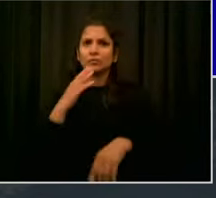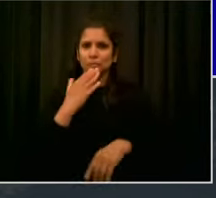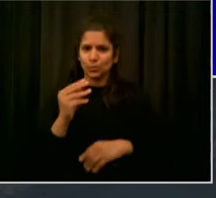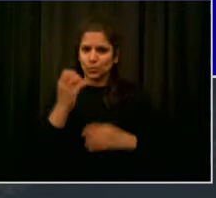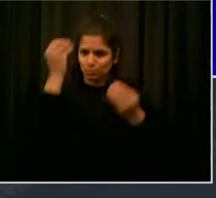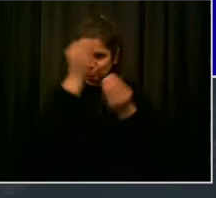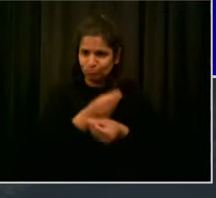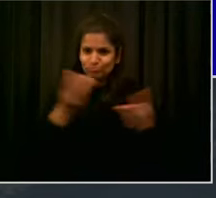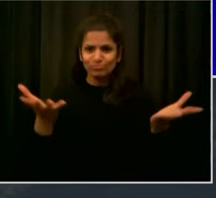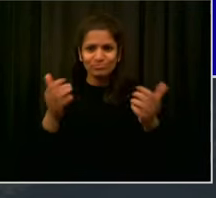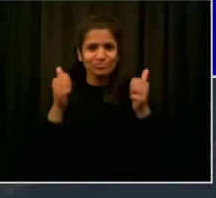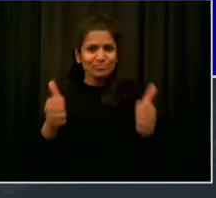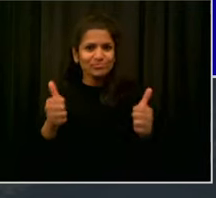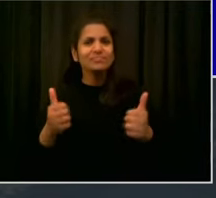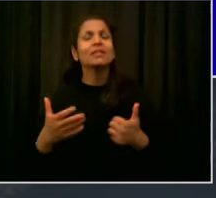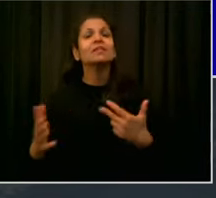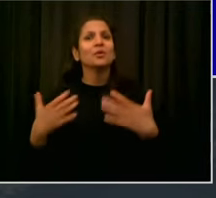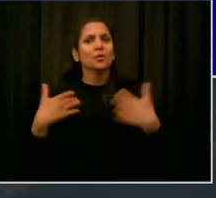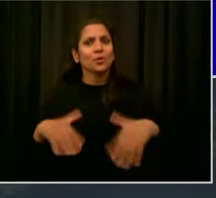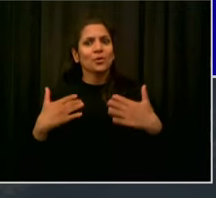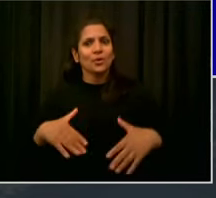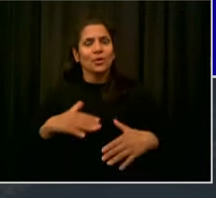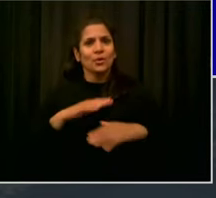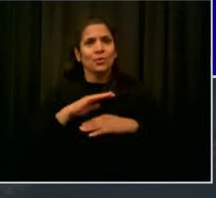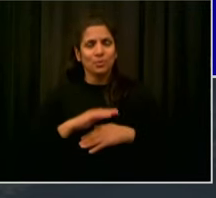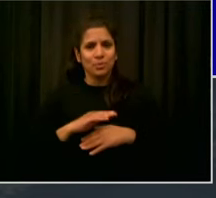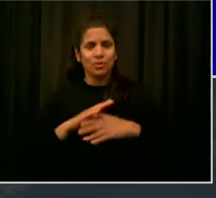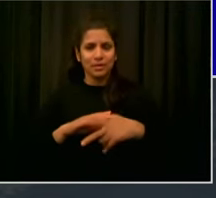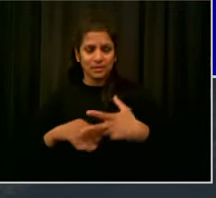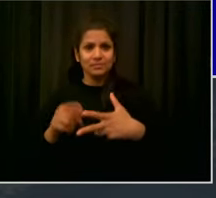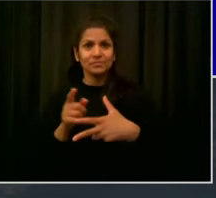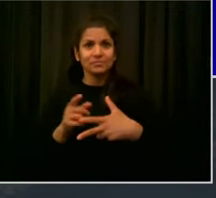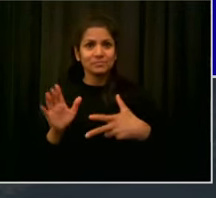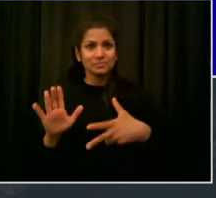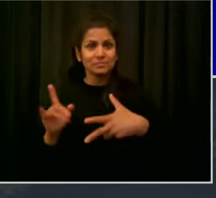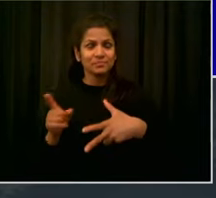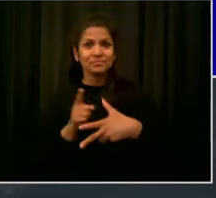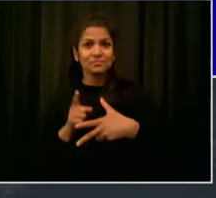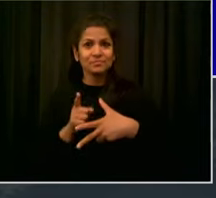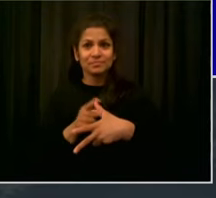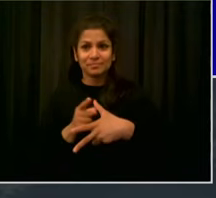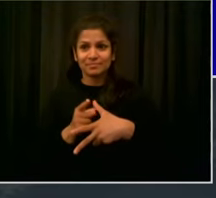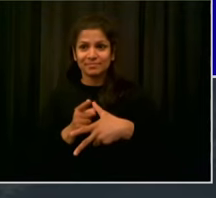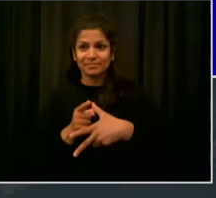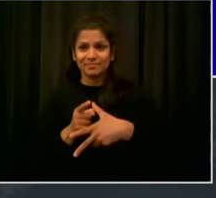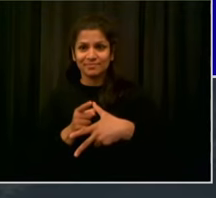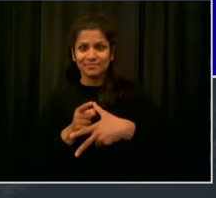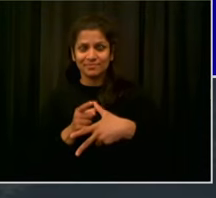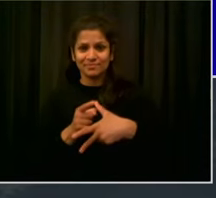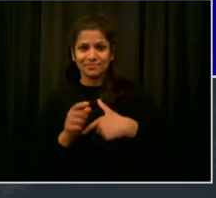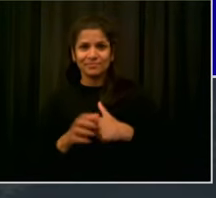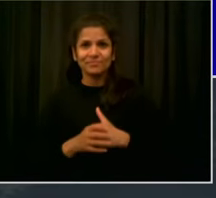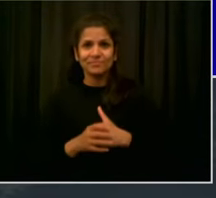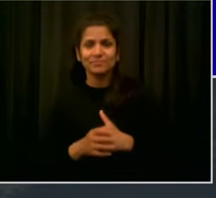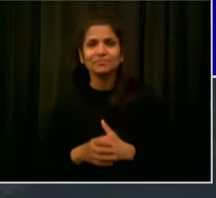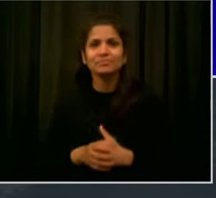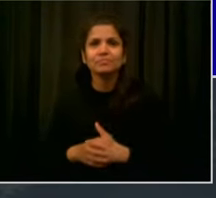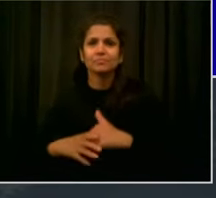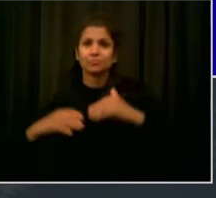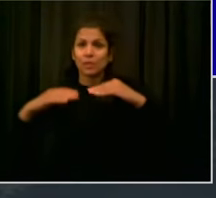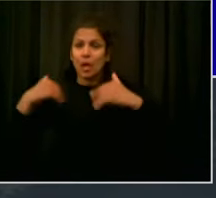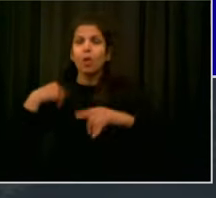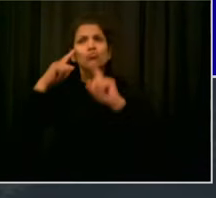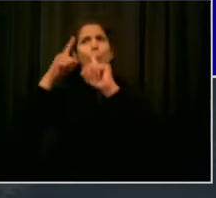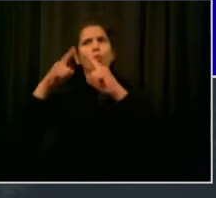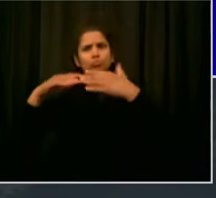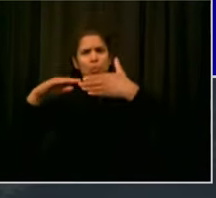three, and the first is the daily number of people admitted to hospitals for suspected COVID-19. We need to stay under 200 people per day in all of New